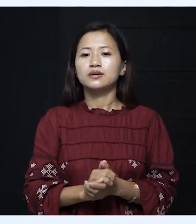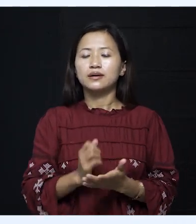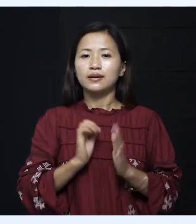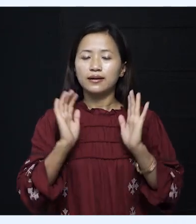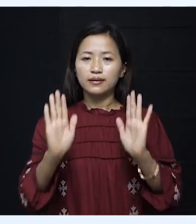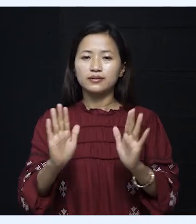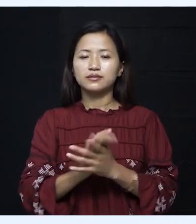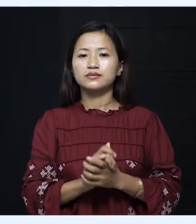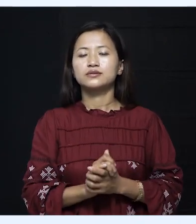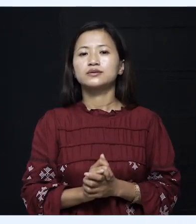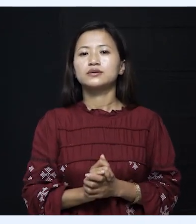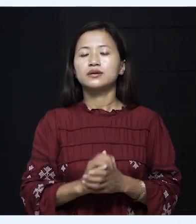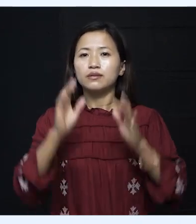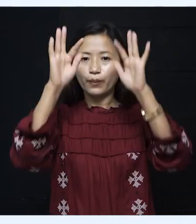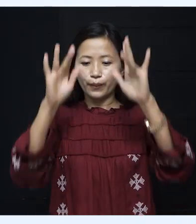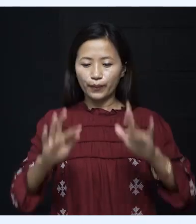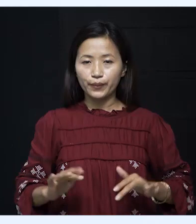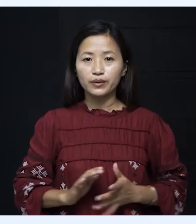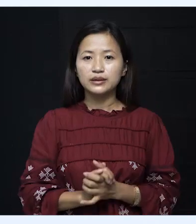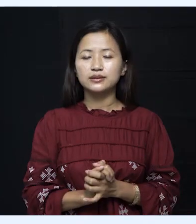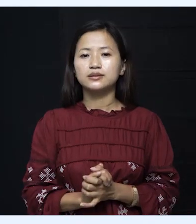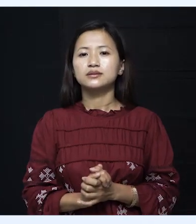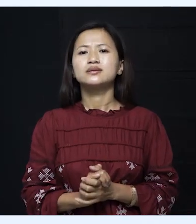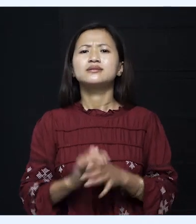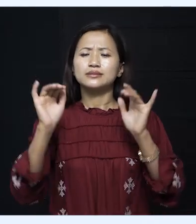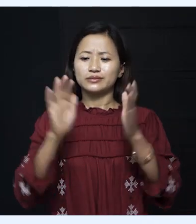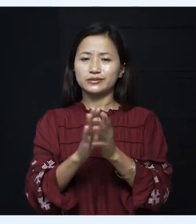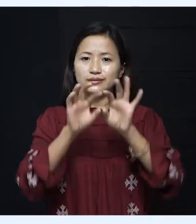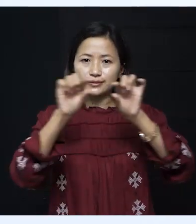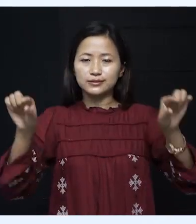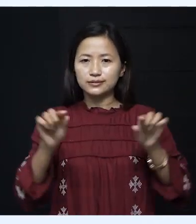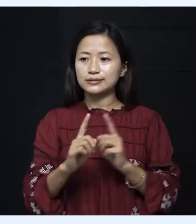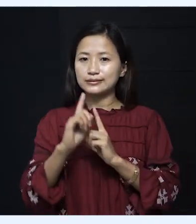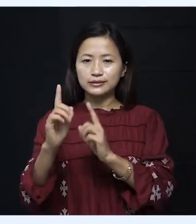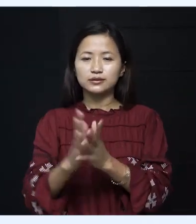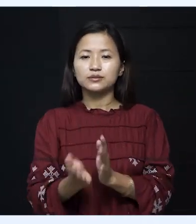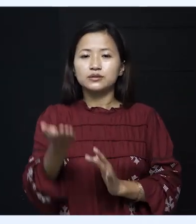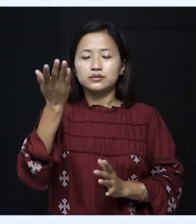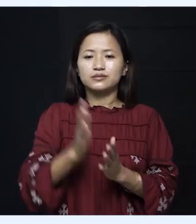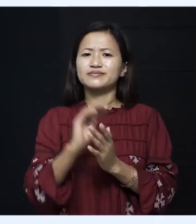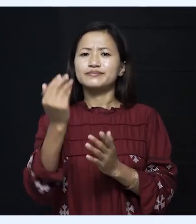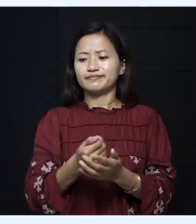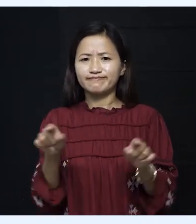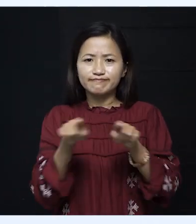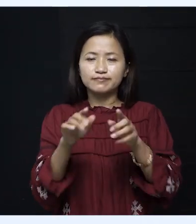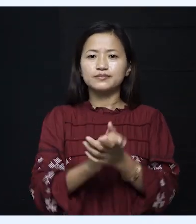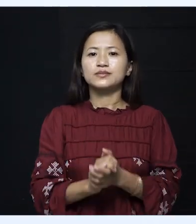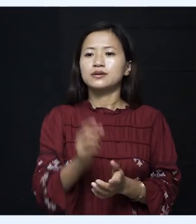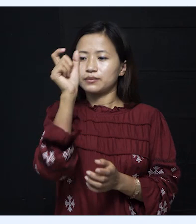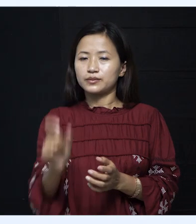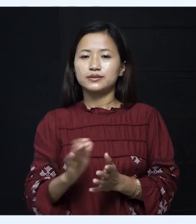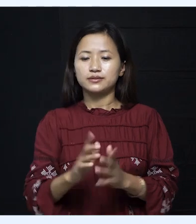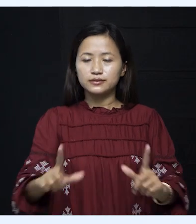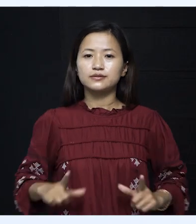have rain. Supposing the sentence leads up into something like that, which means, let's say that the